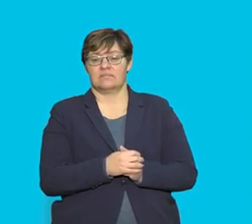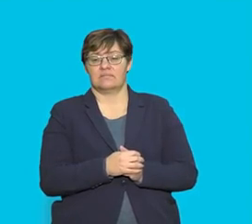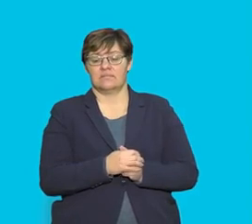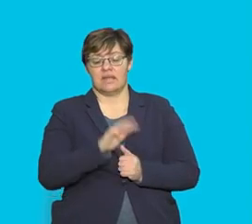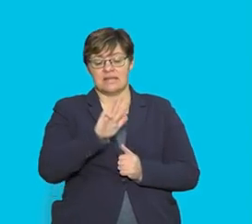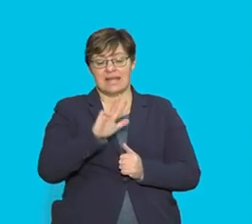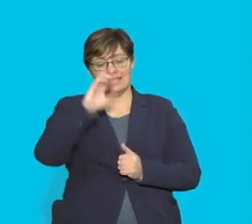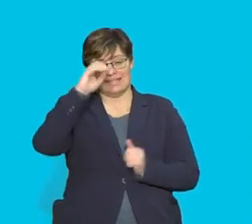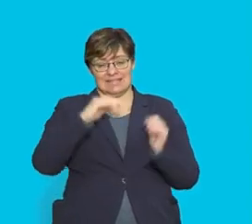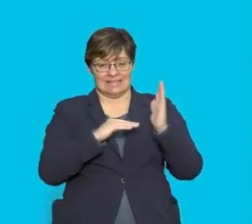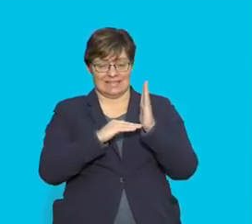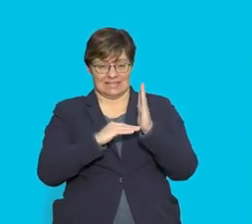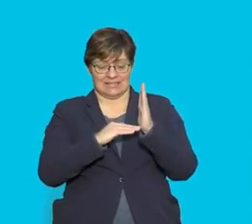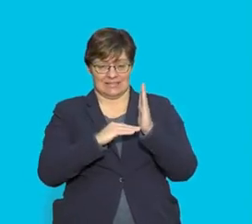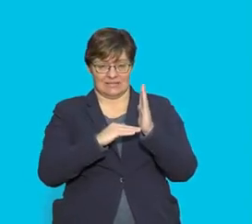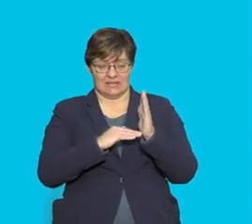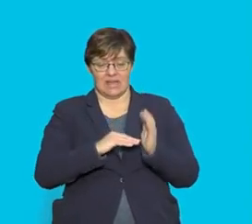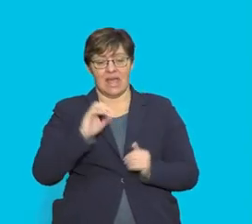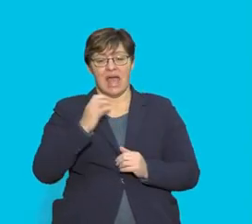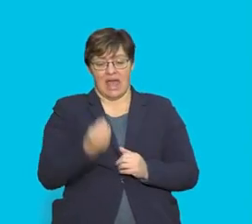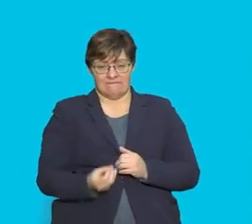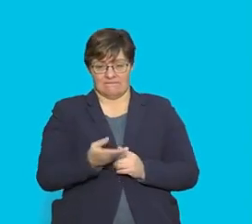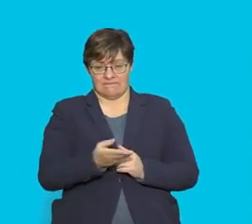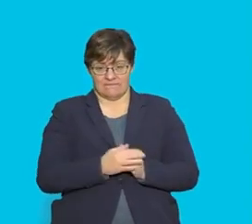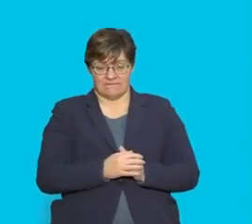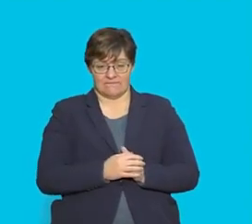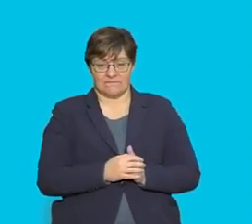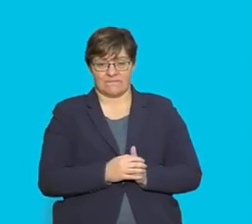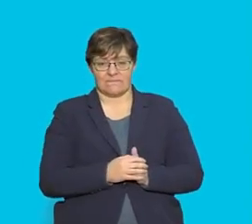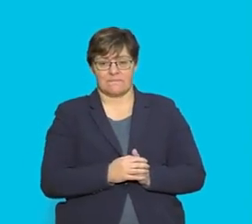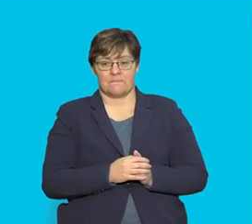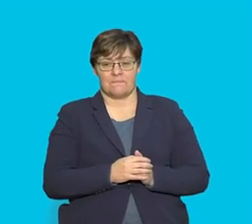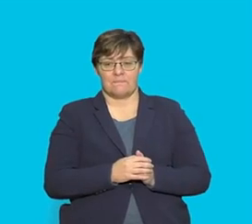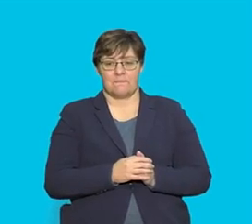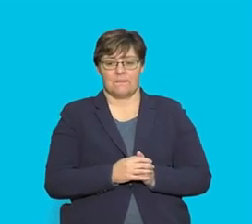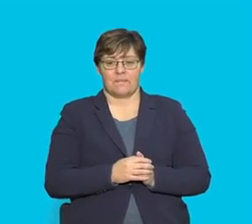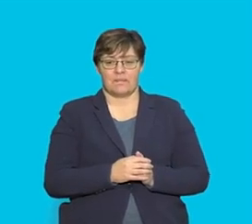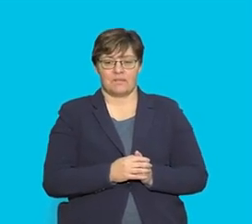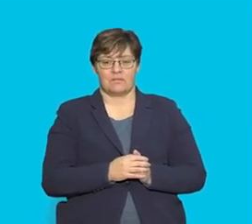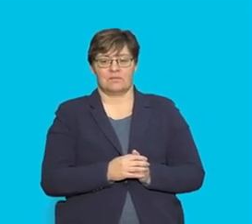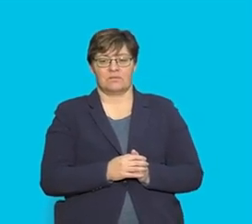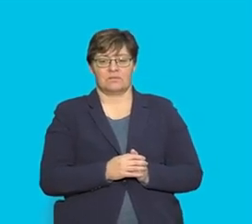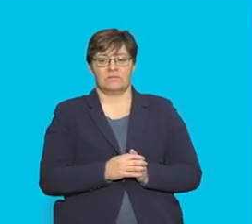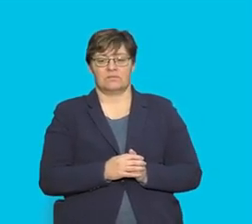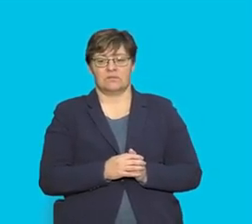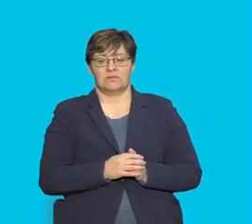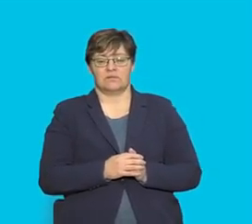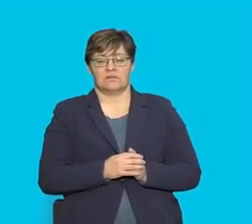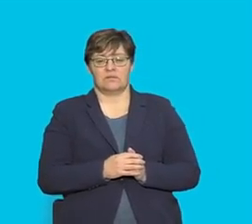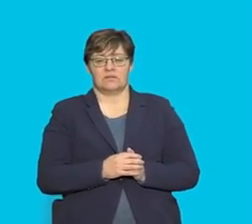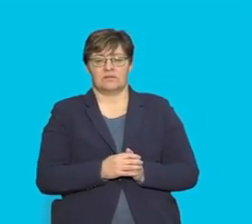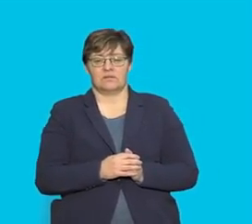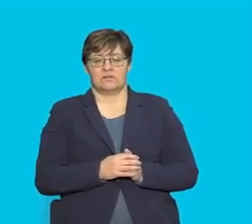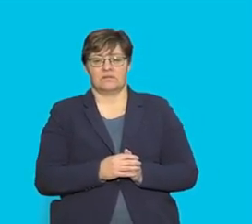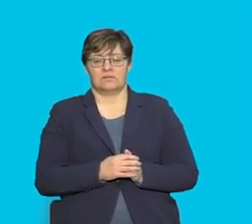has a 90-degree angle, right? 90-degree angle, right? Where one of